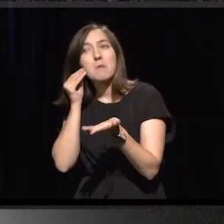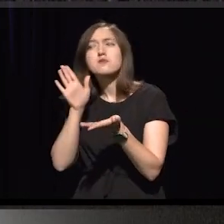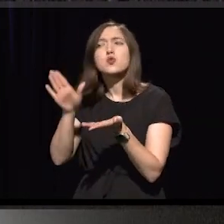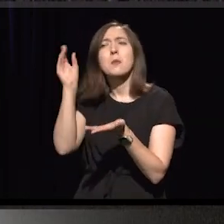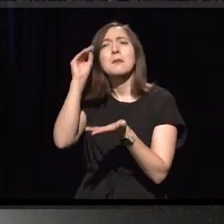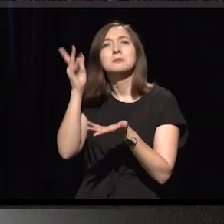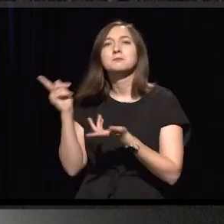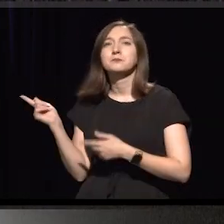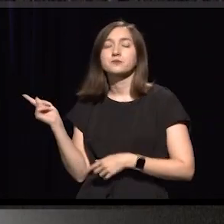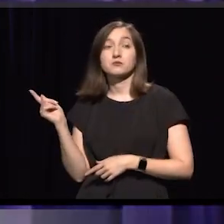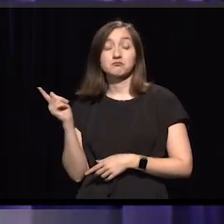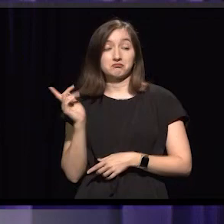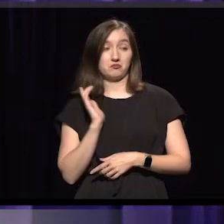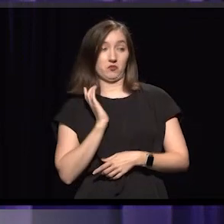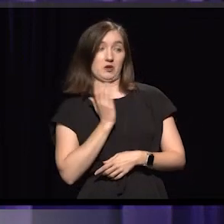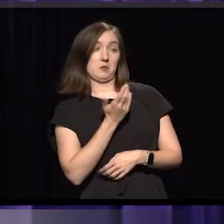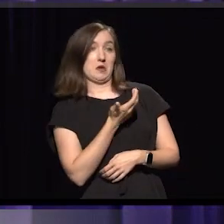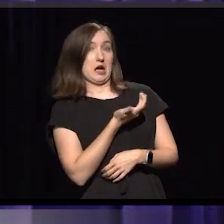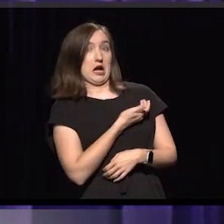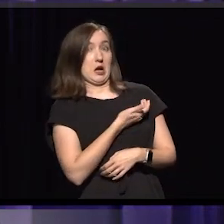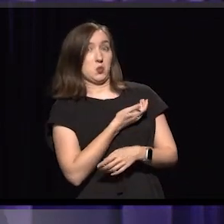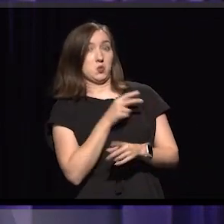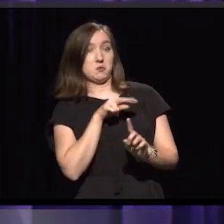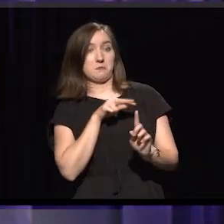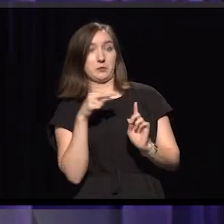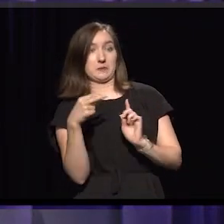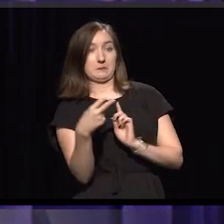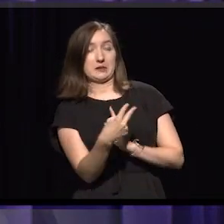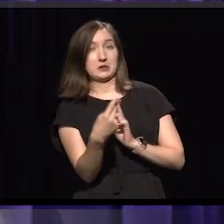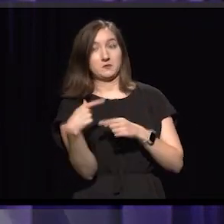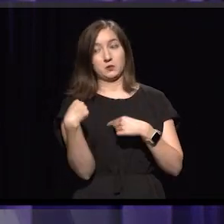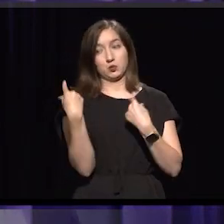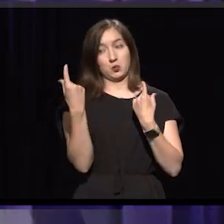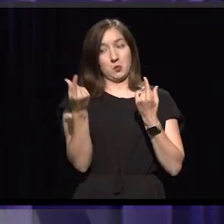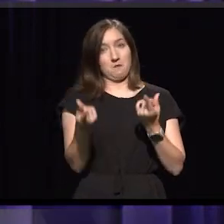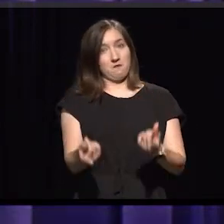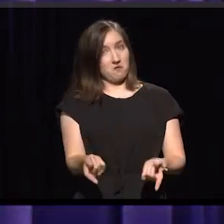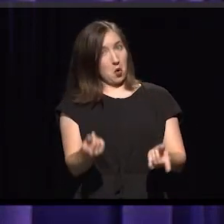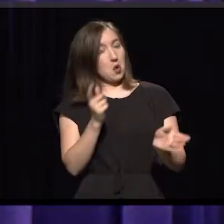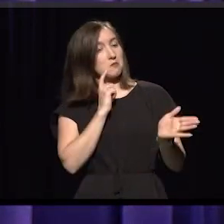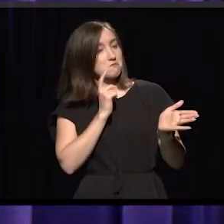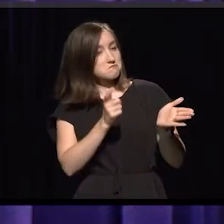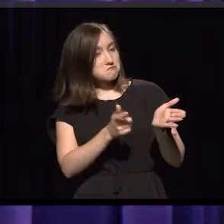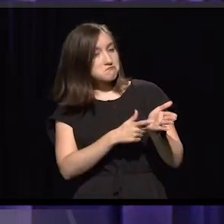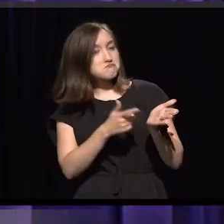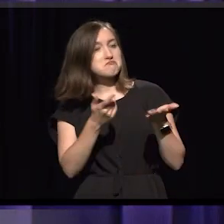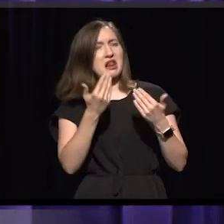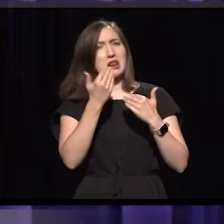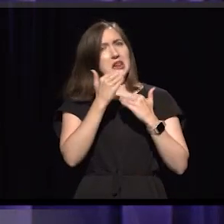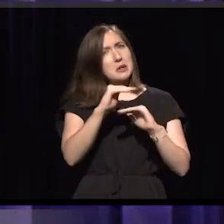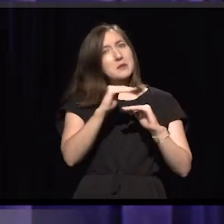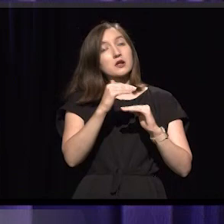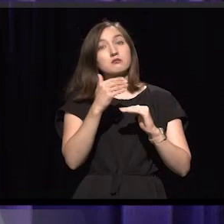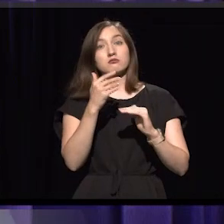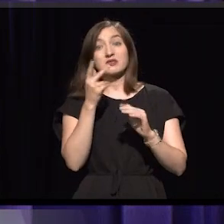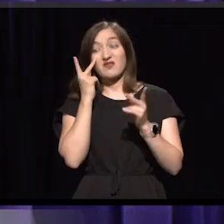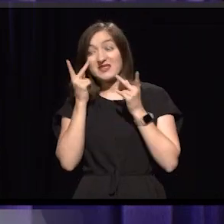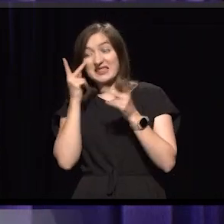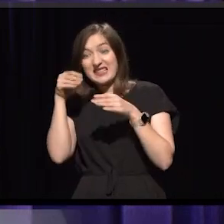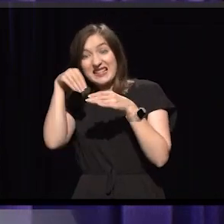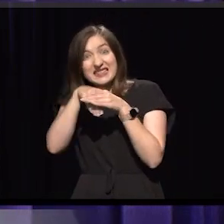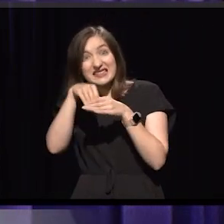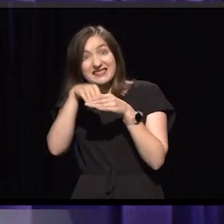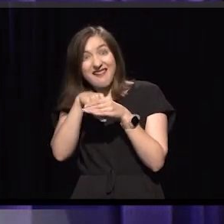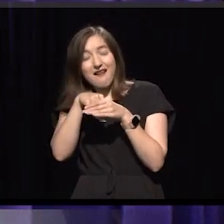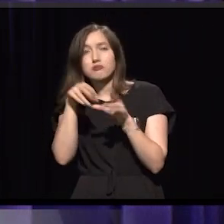So from what we can see so far, the fact that they're going to have it be limited to outdoor visits at places that